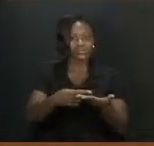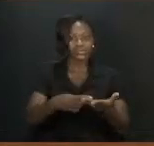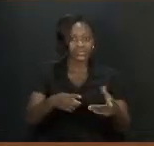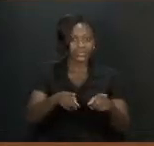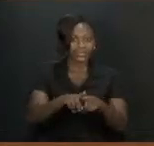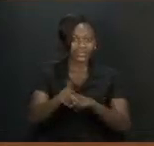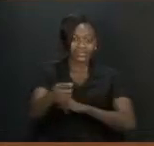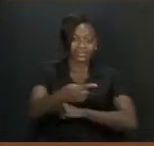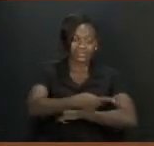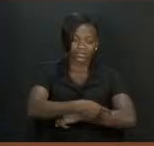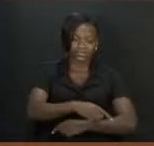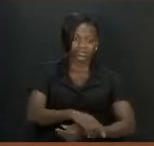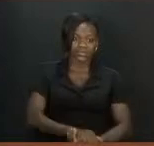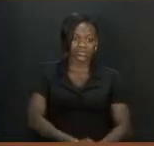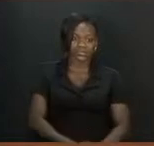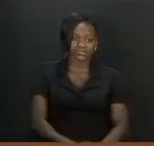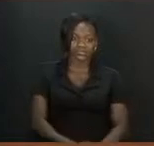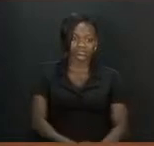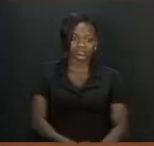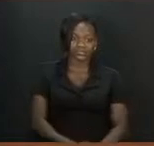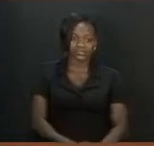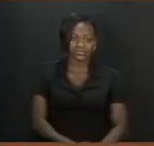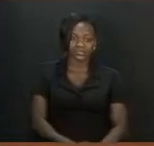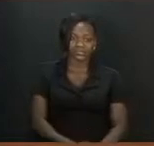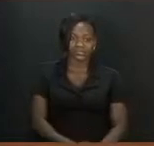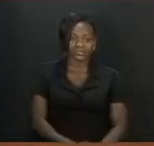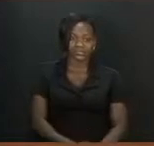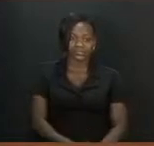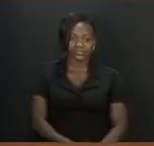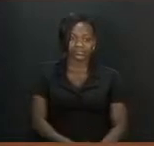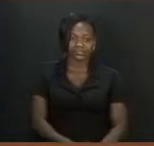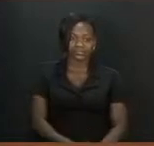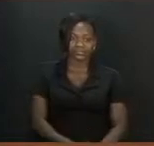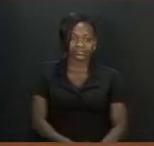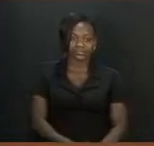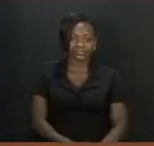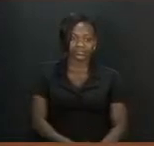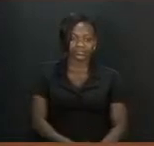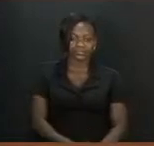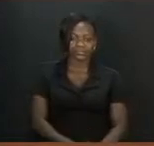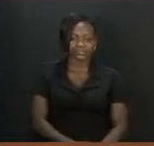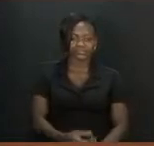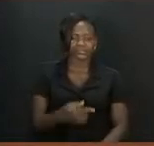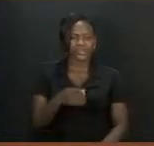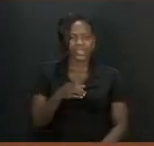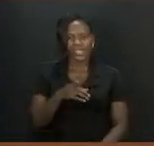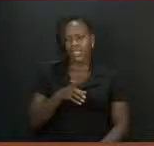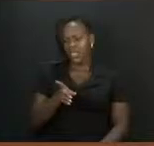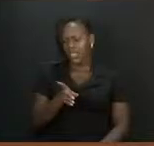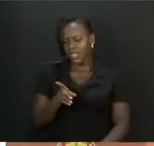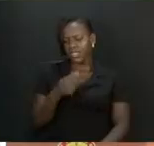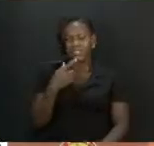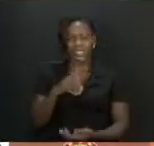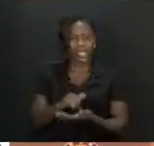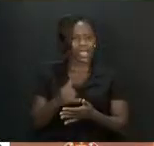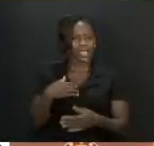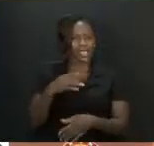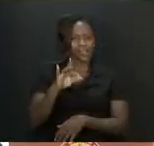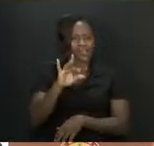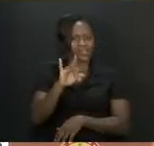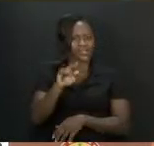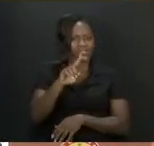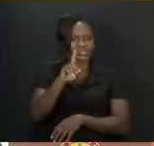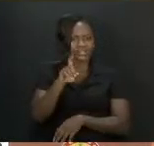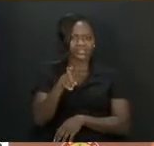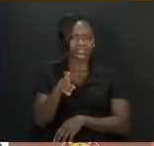So, just to add that my colleague said we have 18 questions before the House, and this is